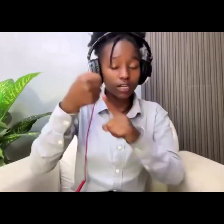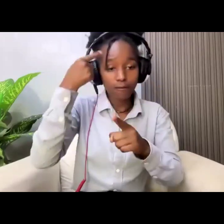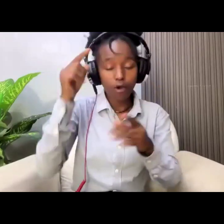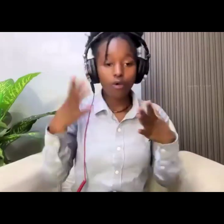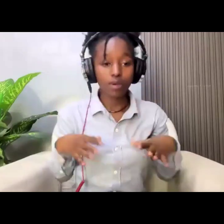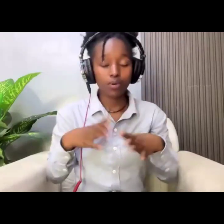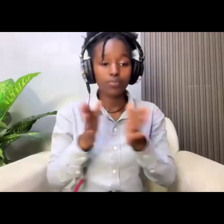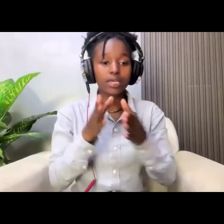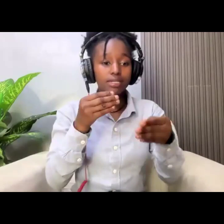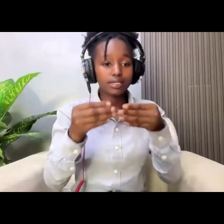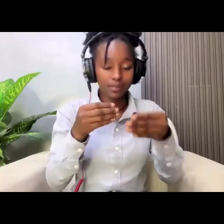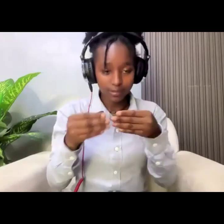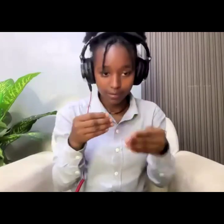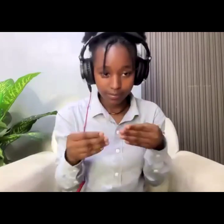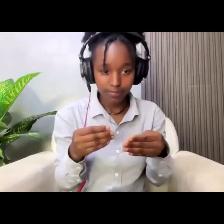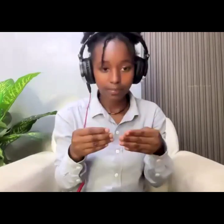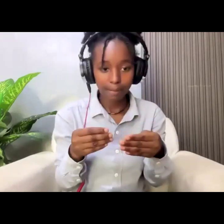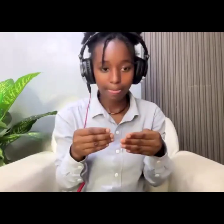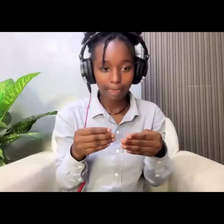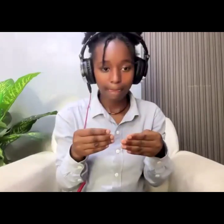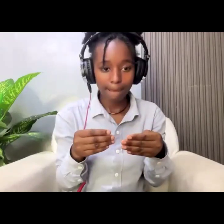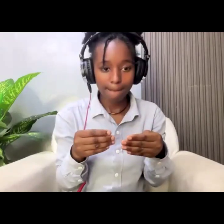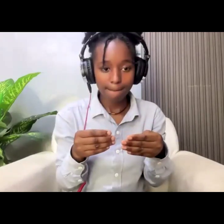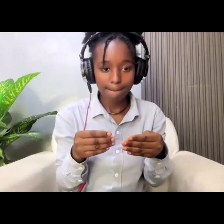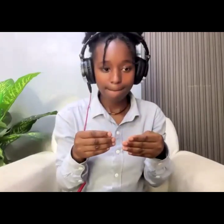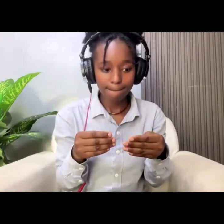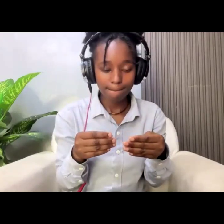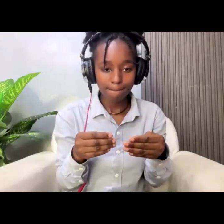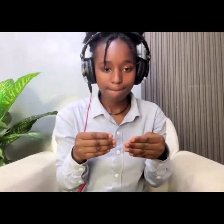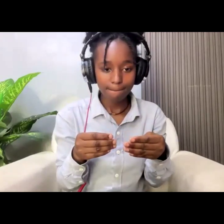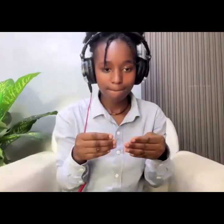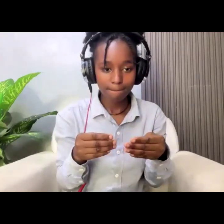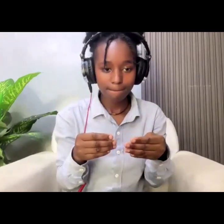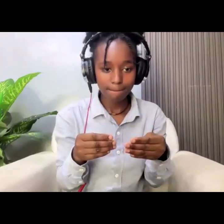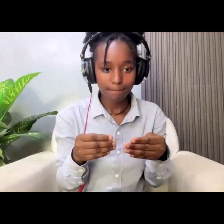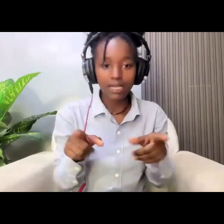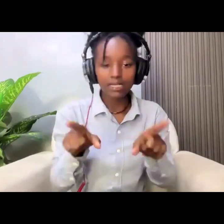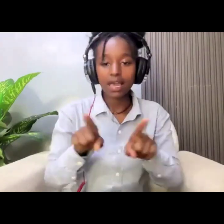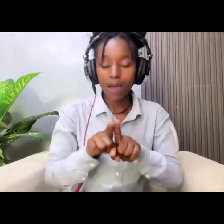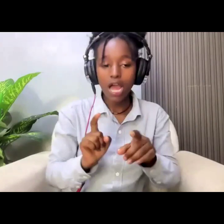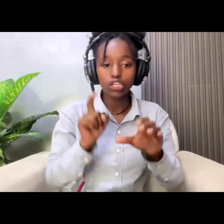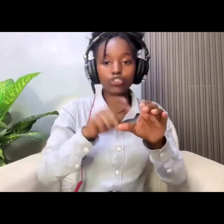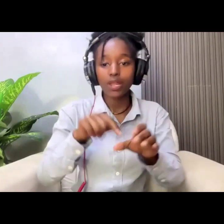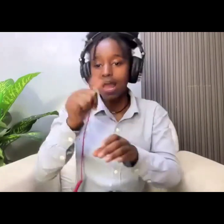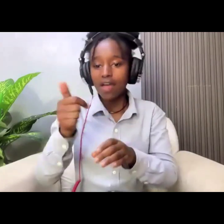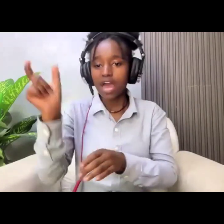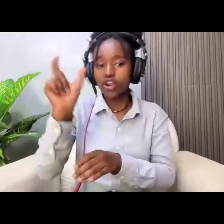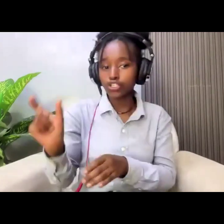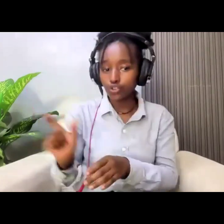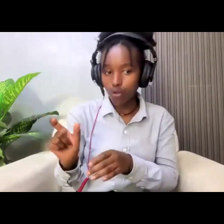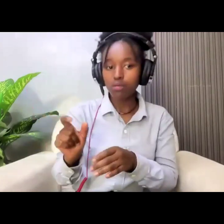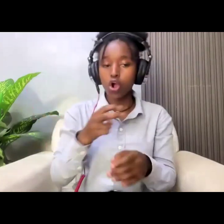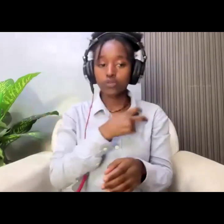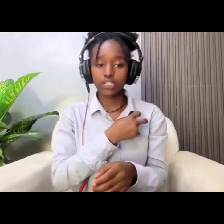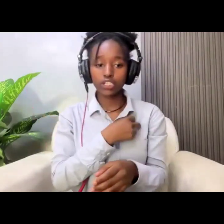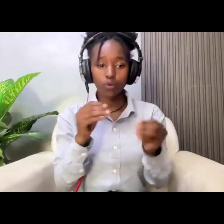with disability, and I attended a regional consultation with the Namibian